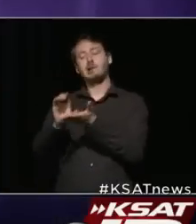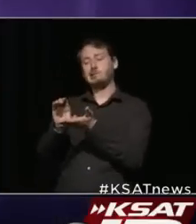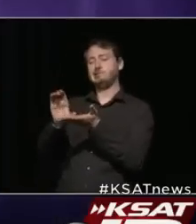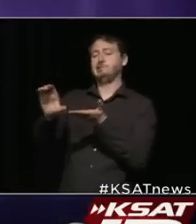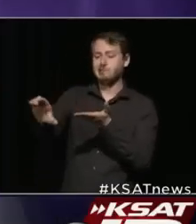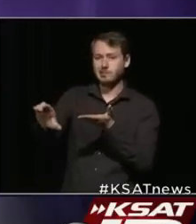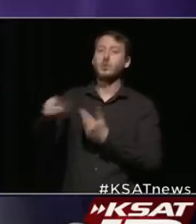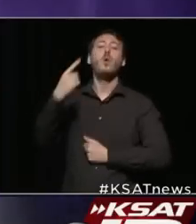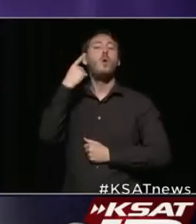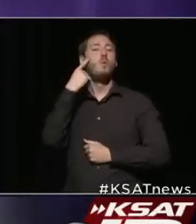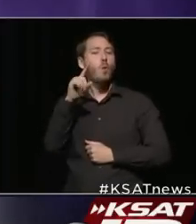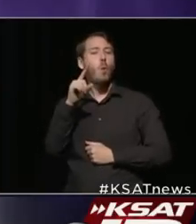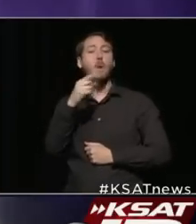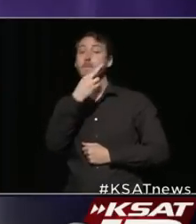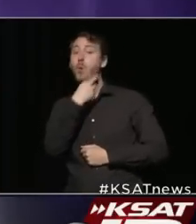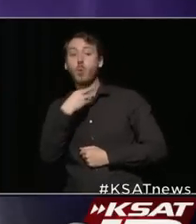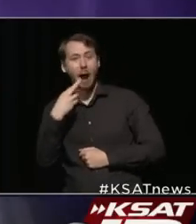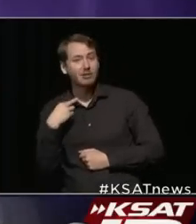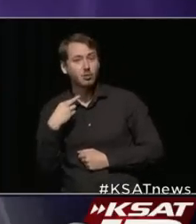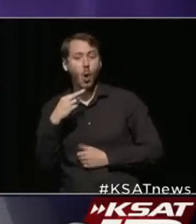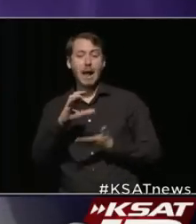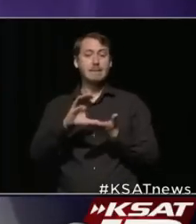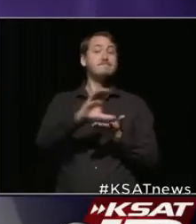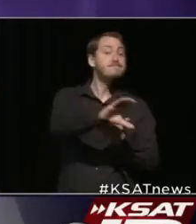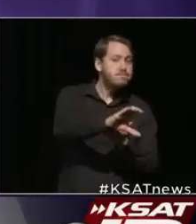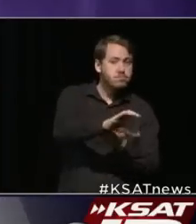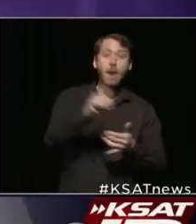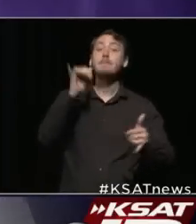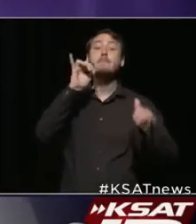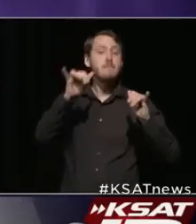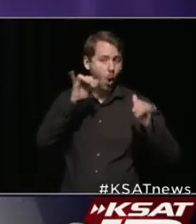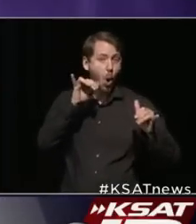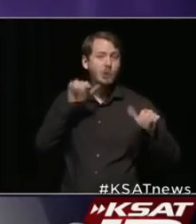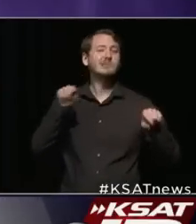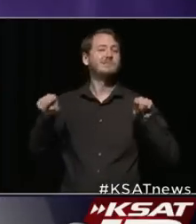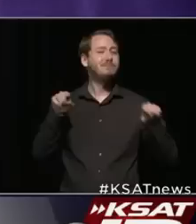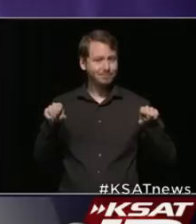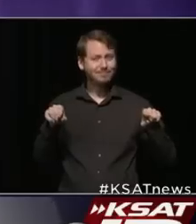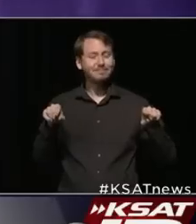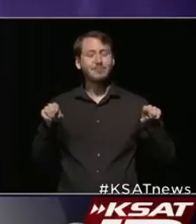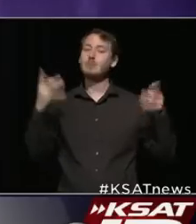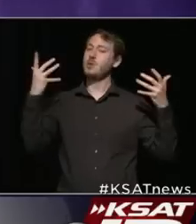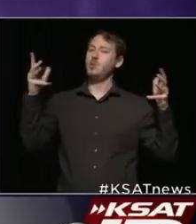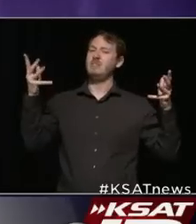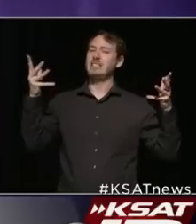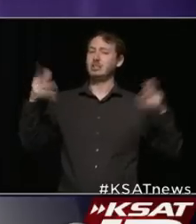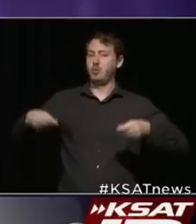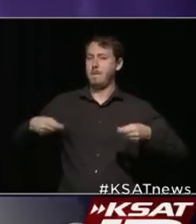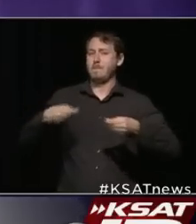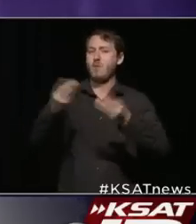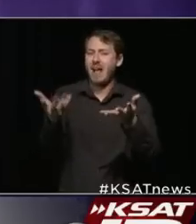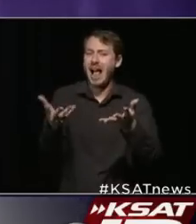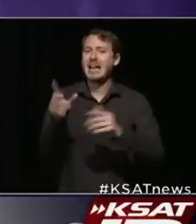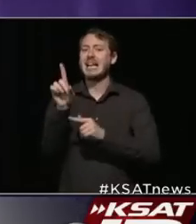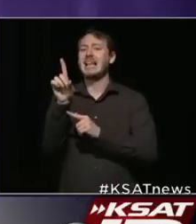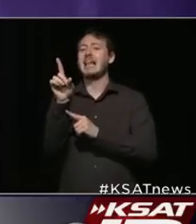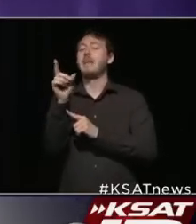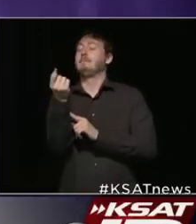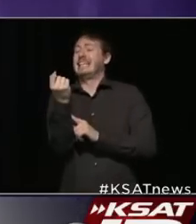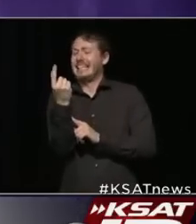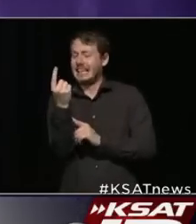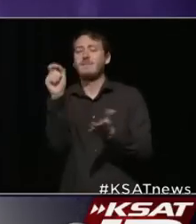the restaurant and to the bar industry. We've already provided $11.5 million in grants